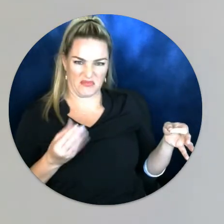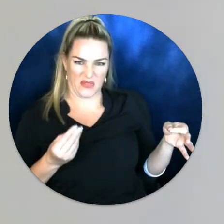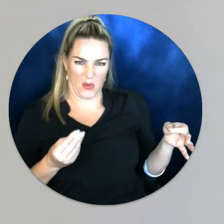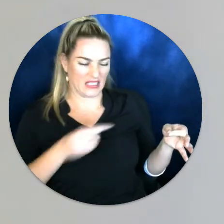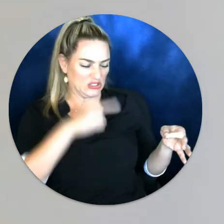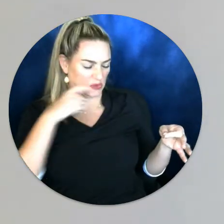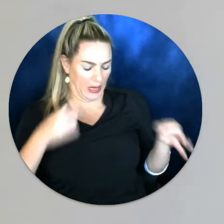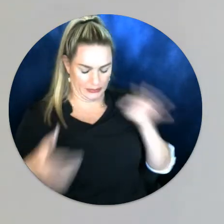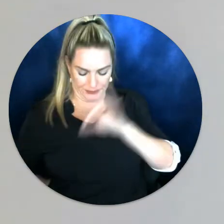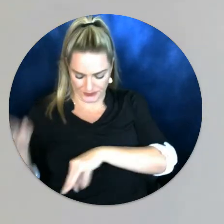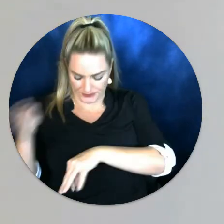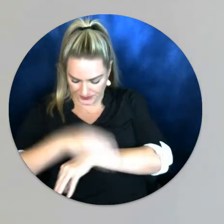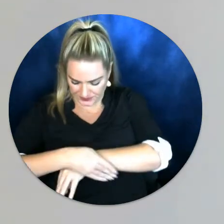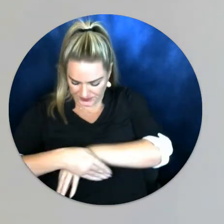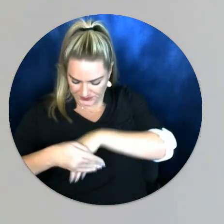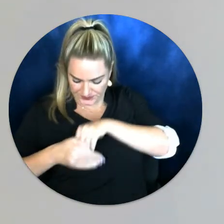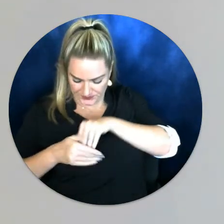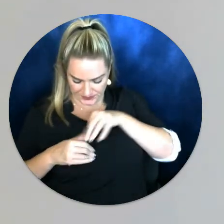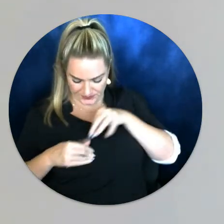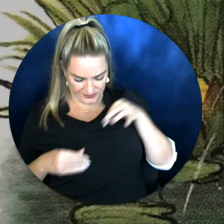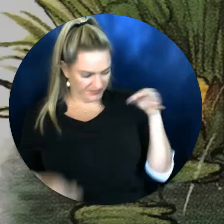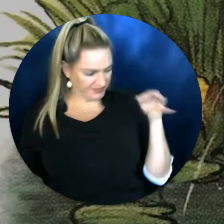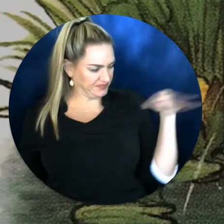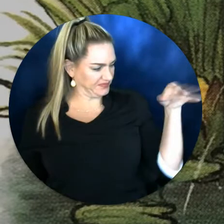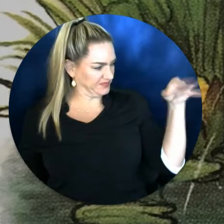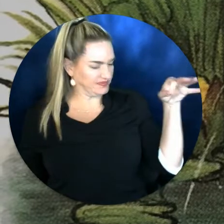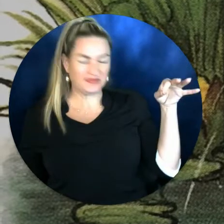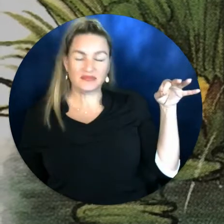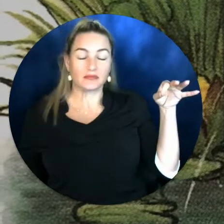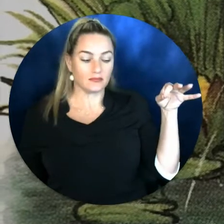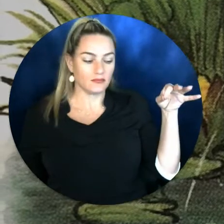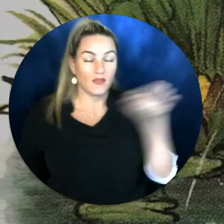on a fold of her cloak,